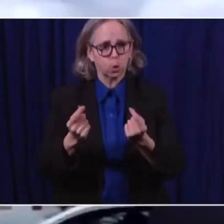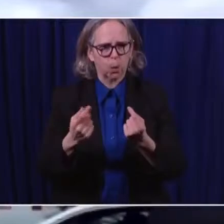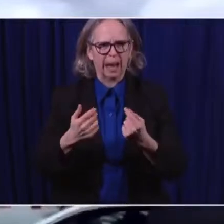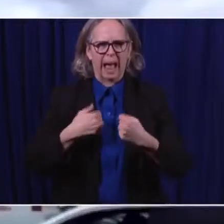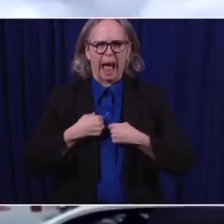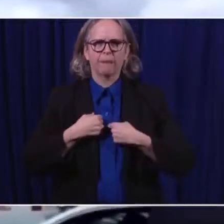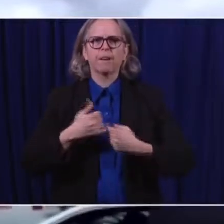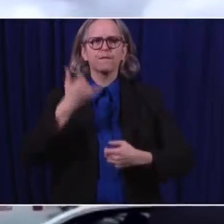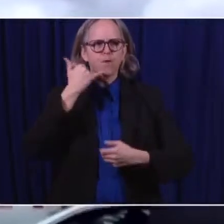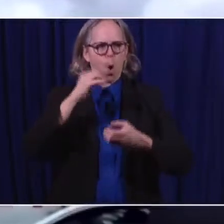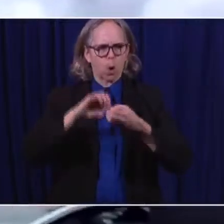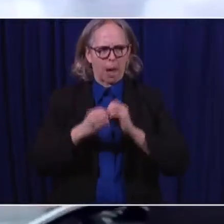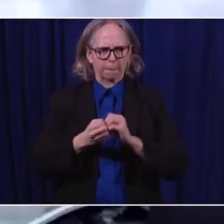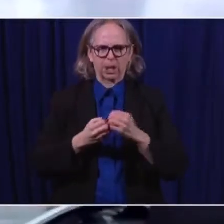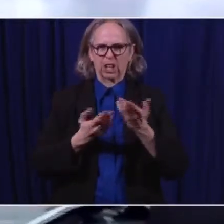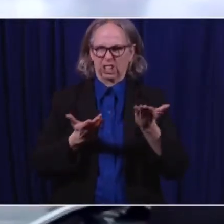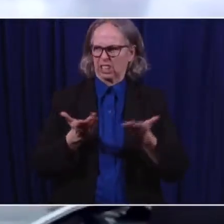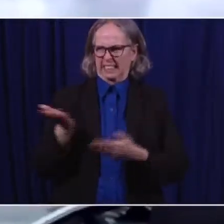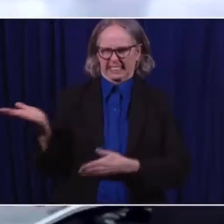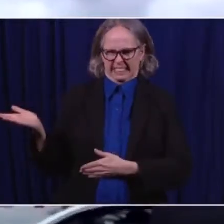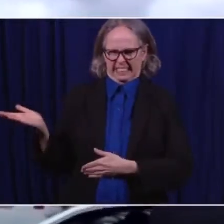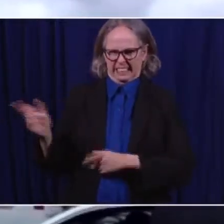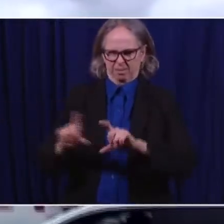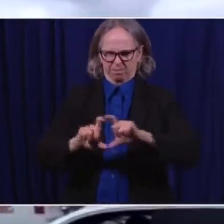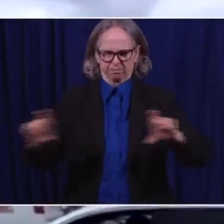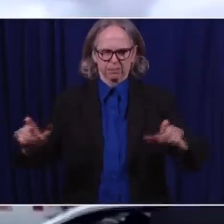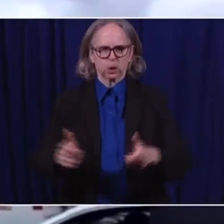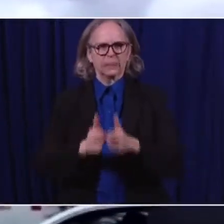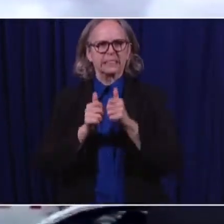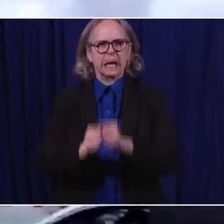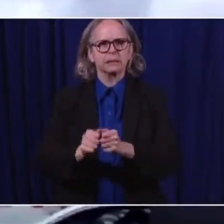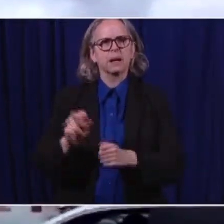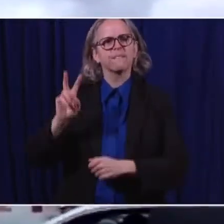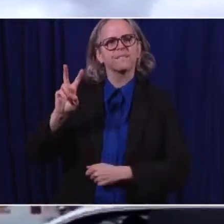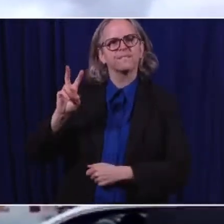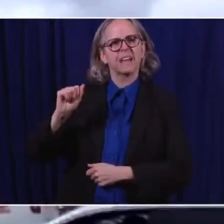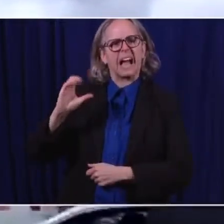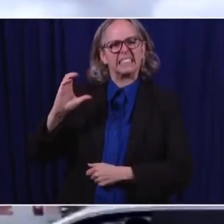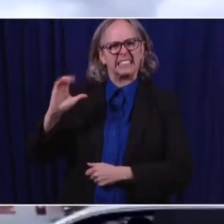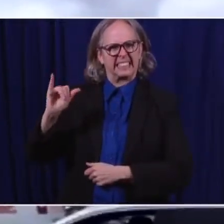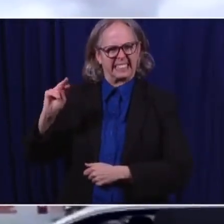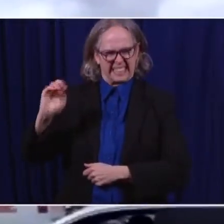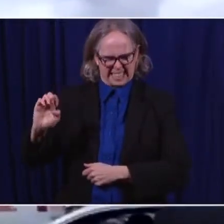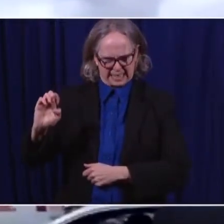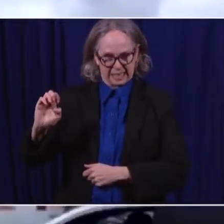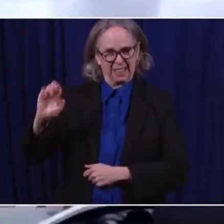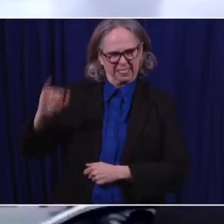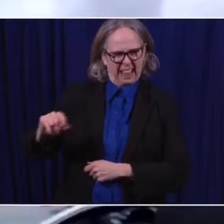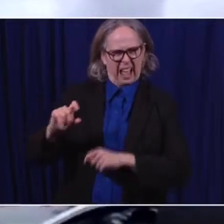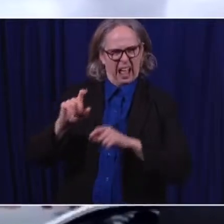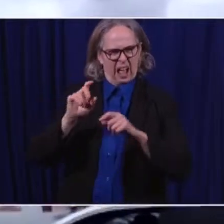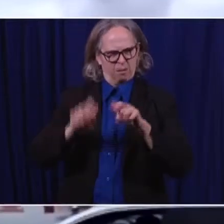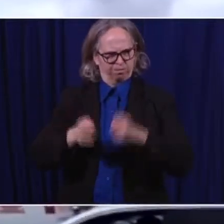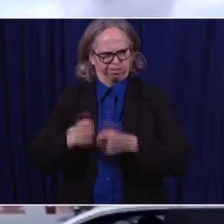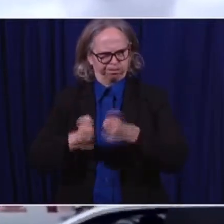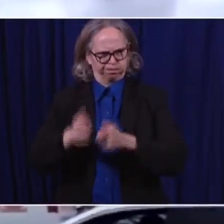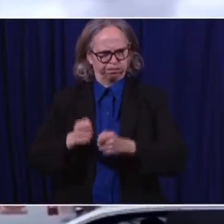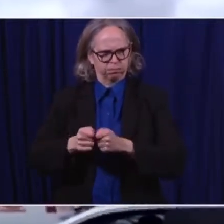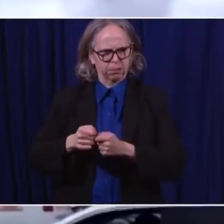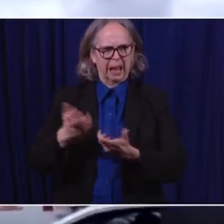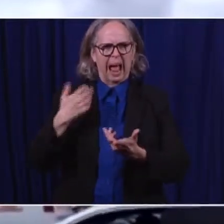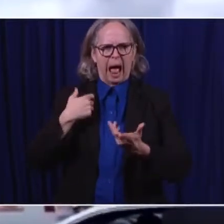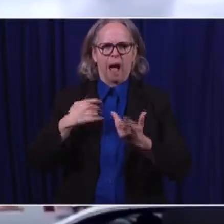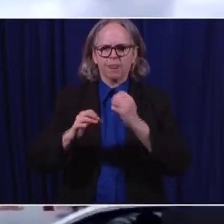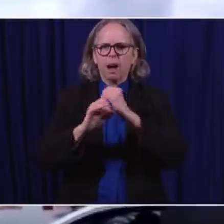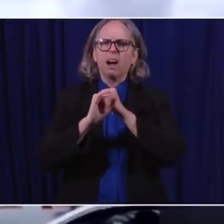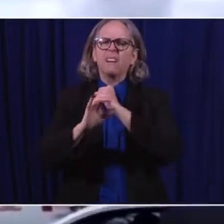text the word vaccine to. And also, the Ohio Department of Health has a flyer that has our website on there that you